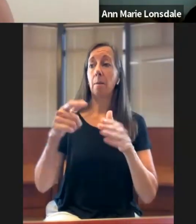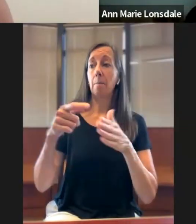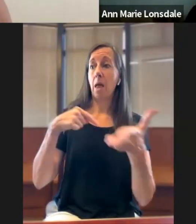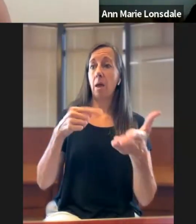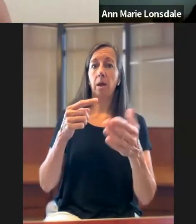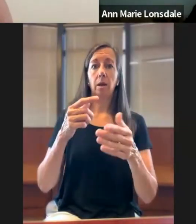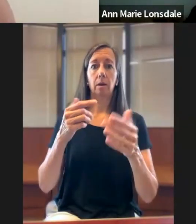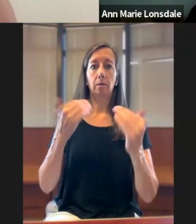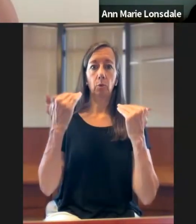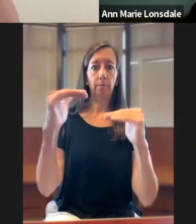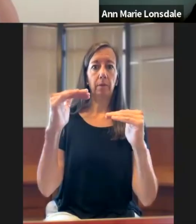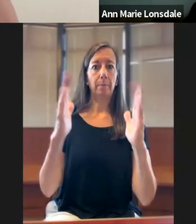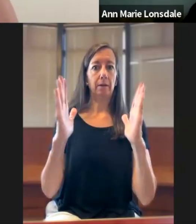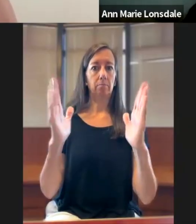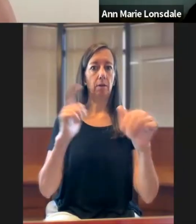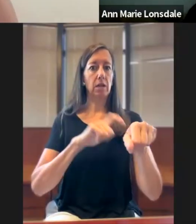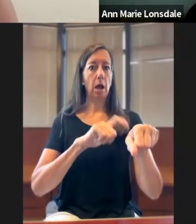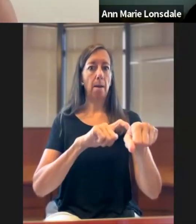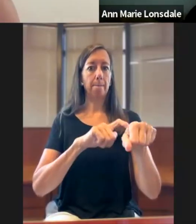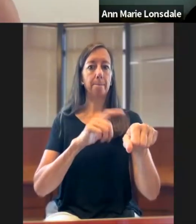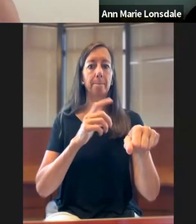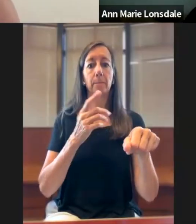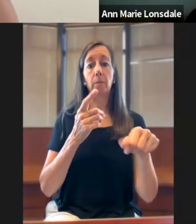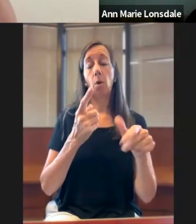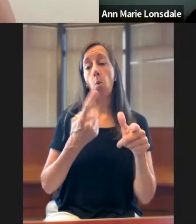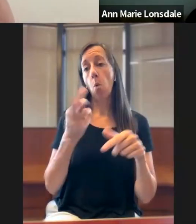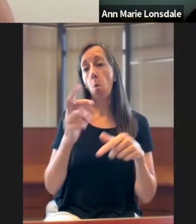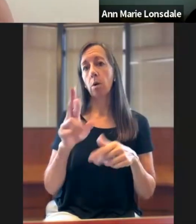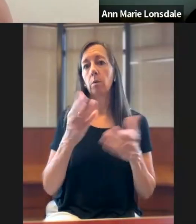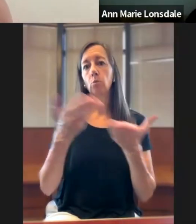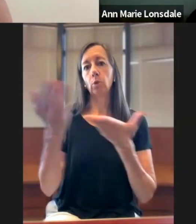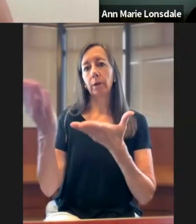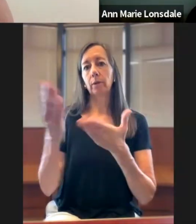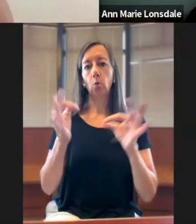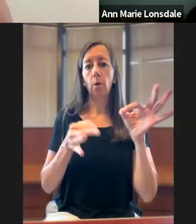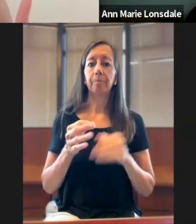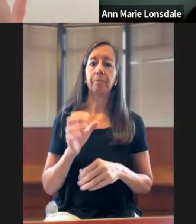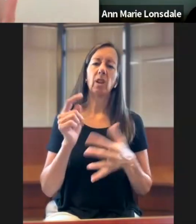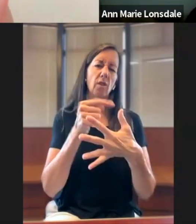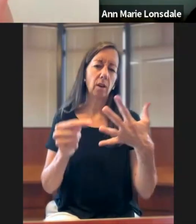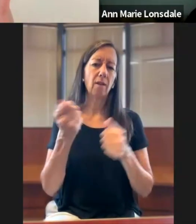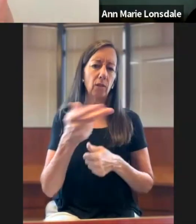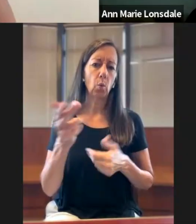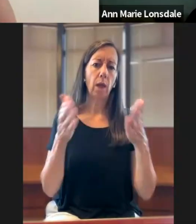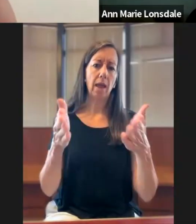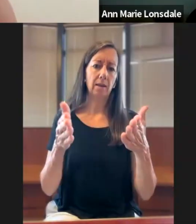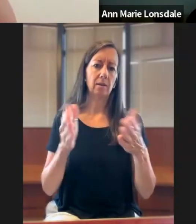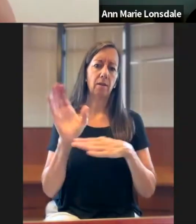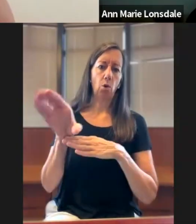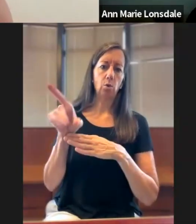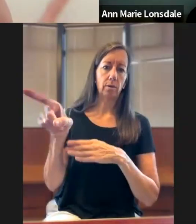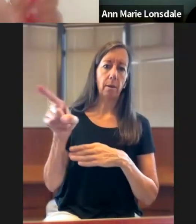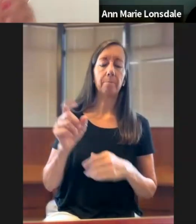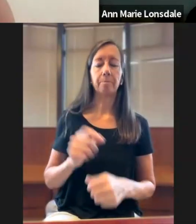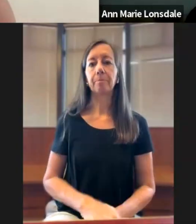are a few ways that you can kind of force their hand in a sense if you have that issue. So to recap, freelance